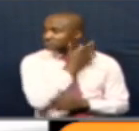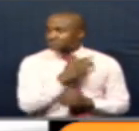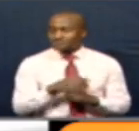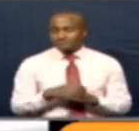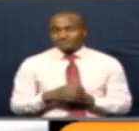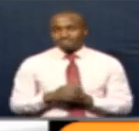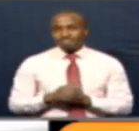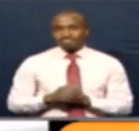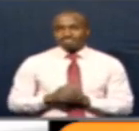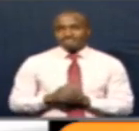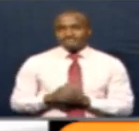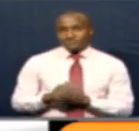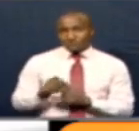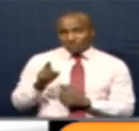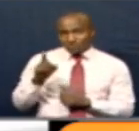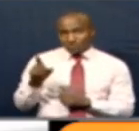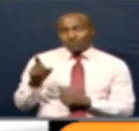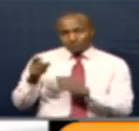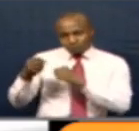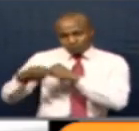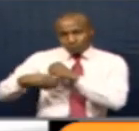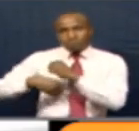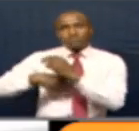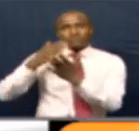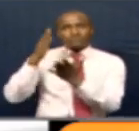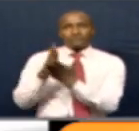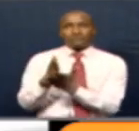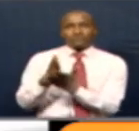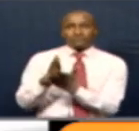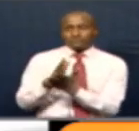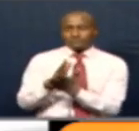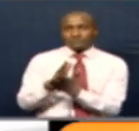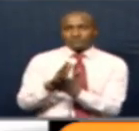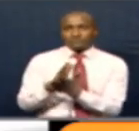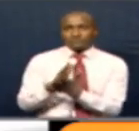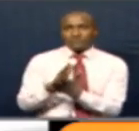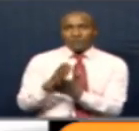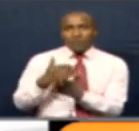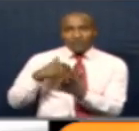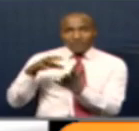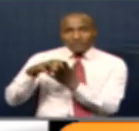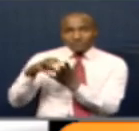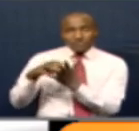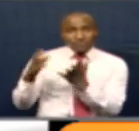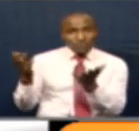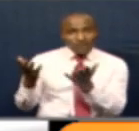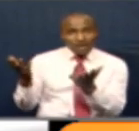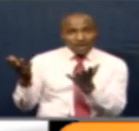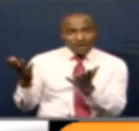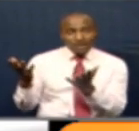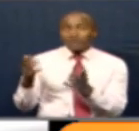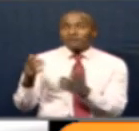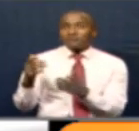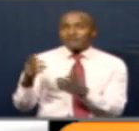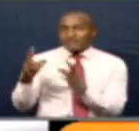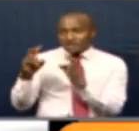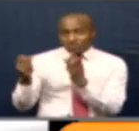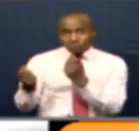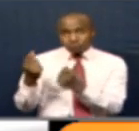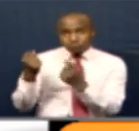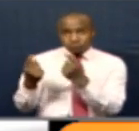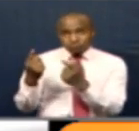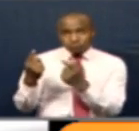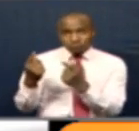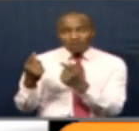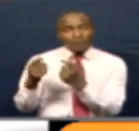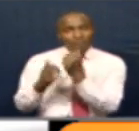So you've hit the nail on the head. We have a situation whereby not only the issues that you've raised about poor